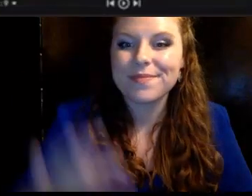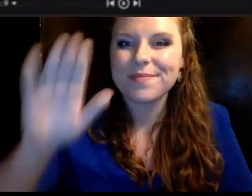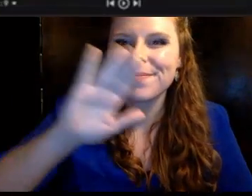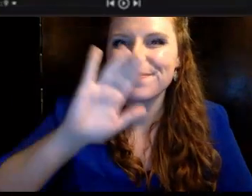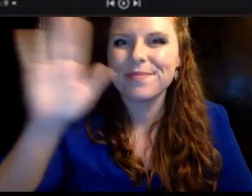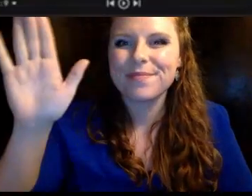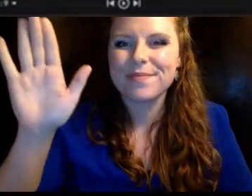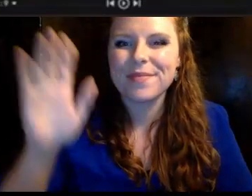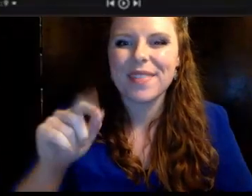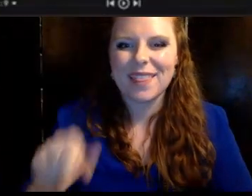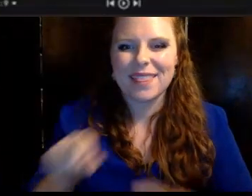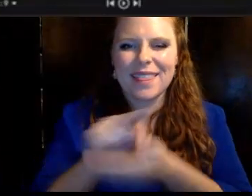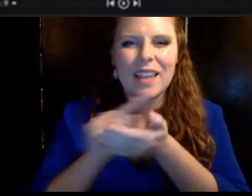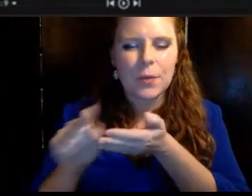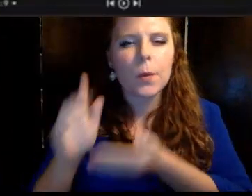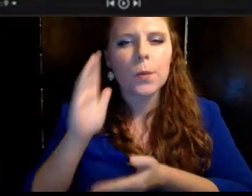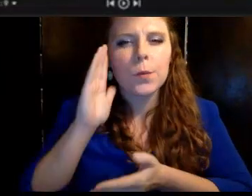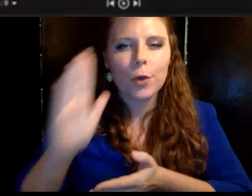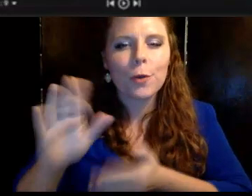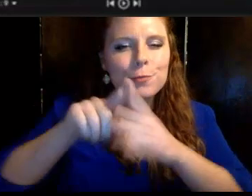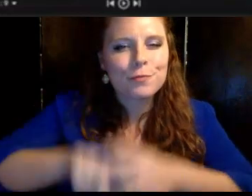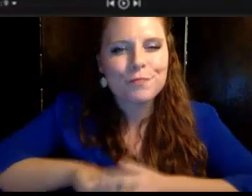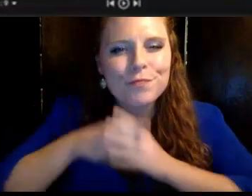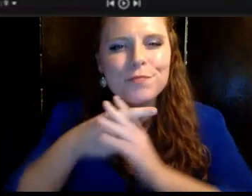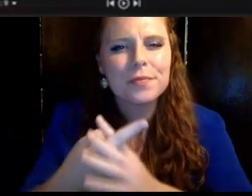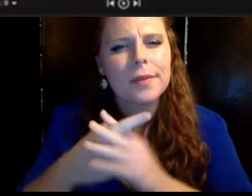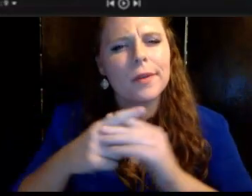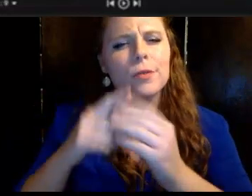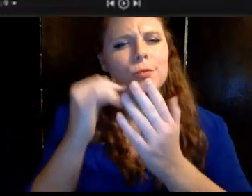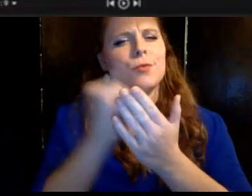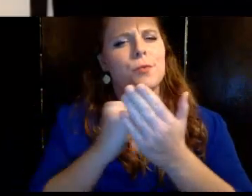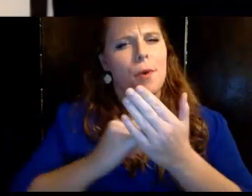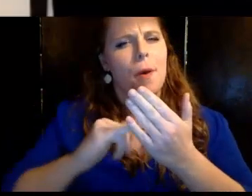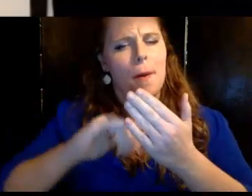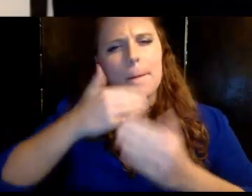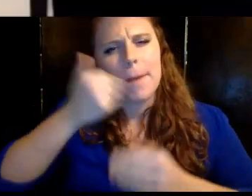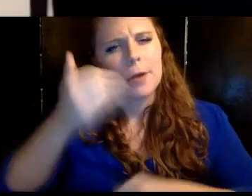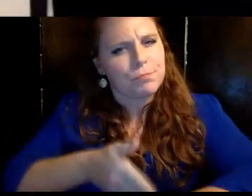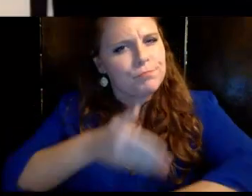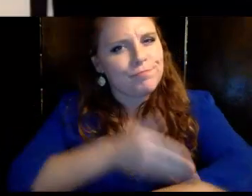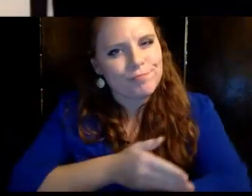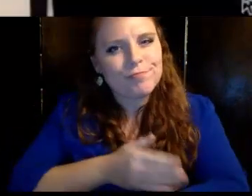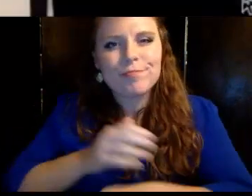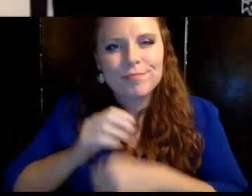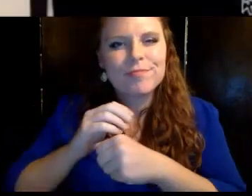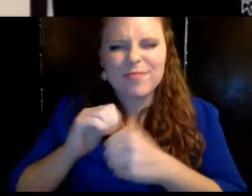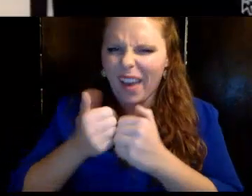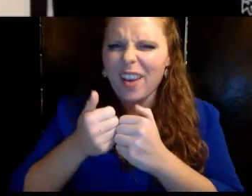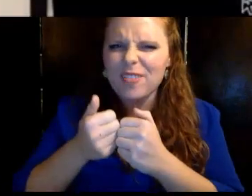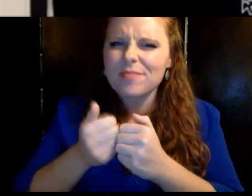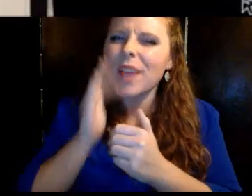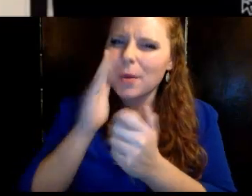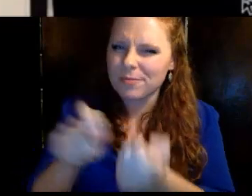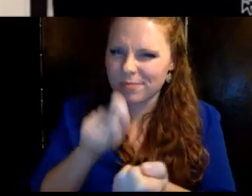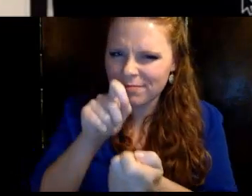Hi, everybody. This week we are going to jump into how to draw better. We're going to go into some of the details of